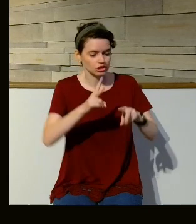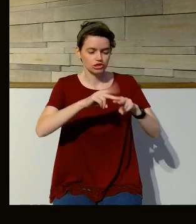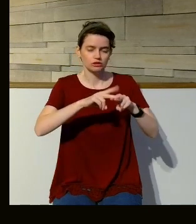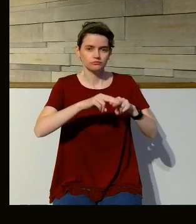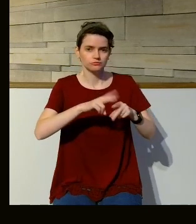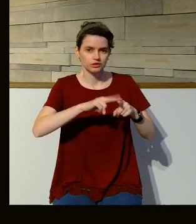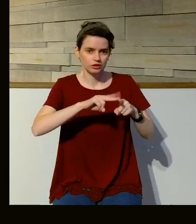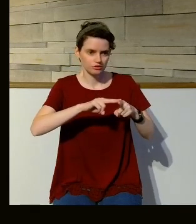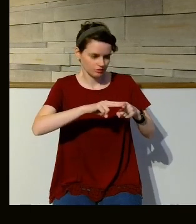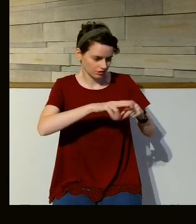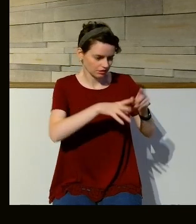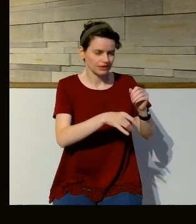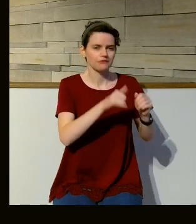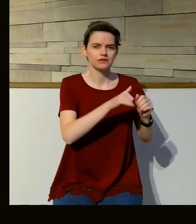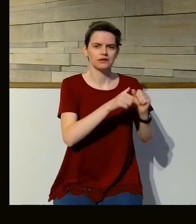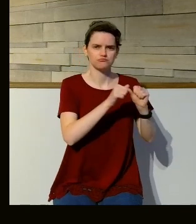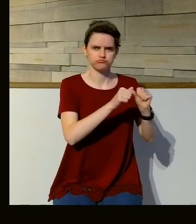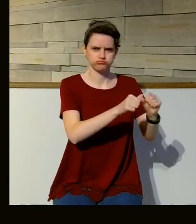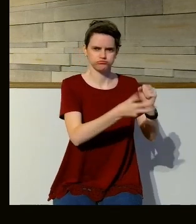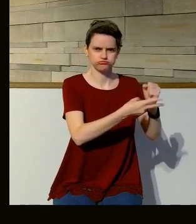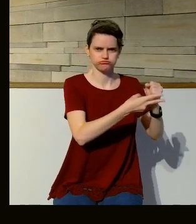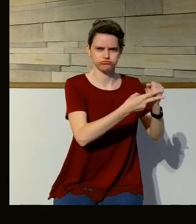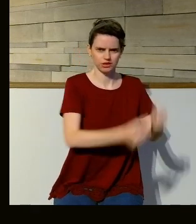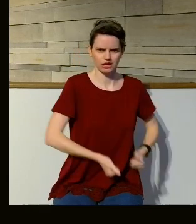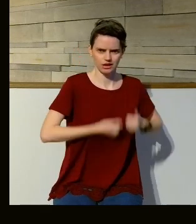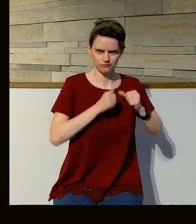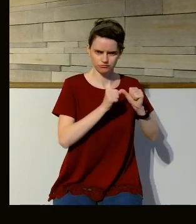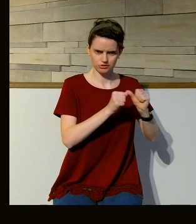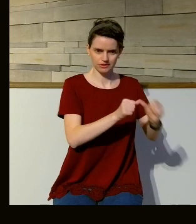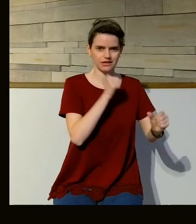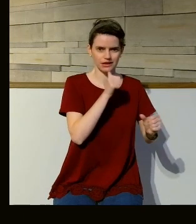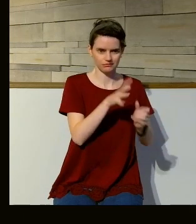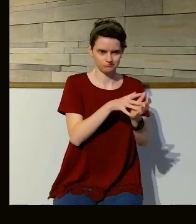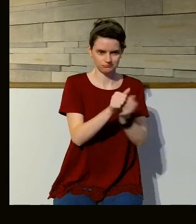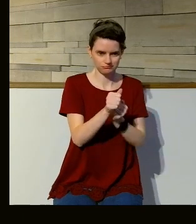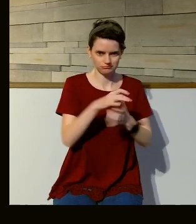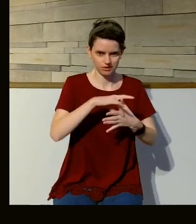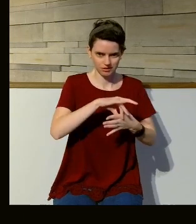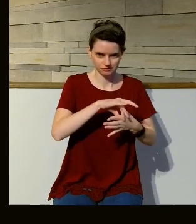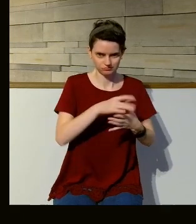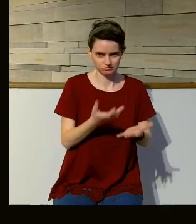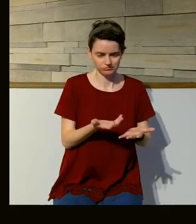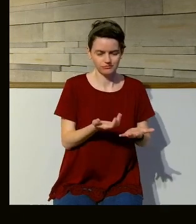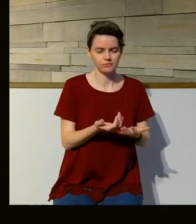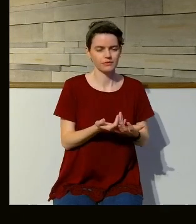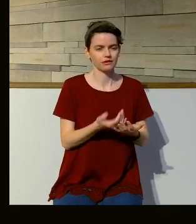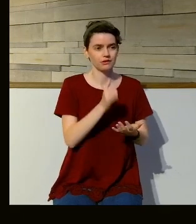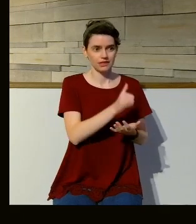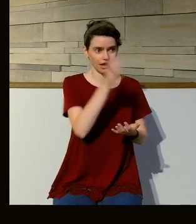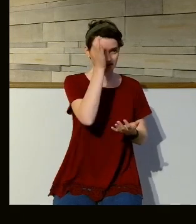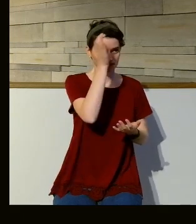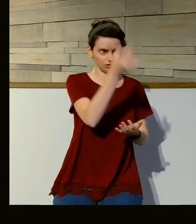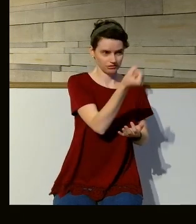salt, and salt would act as a preservative to prolong the life of the meat and keep it from spoiling. Now, with that